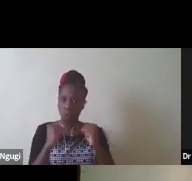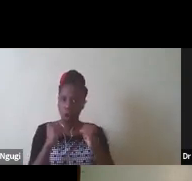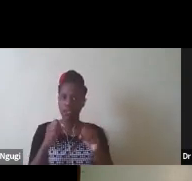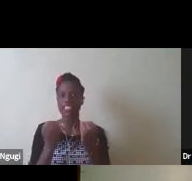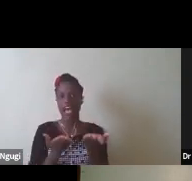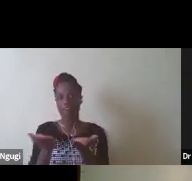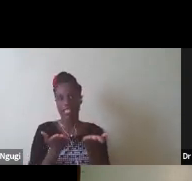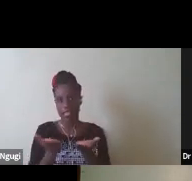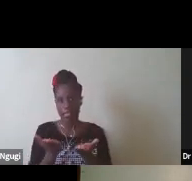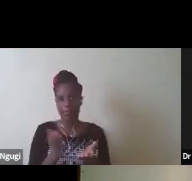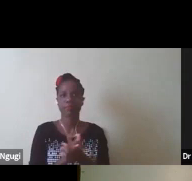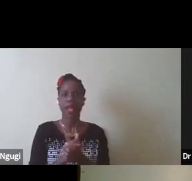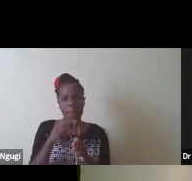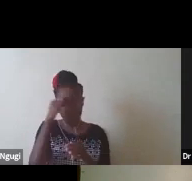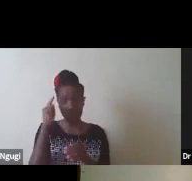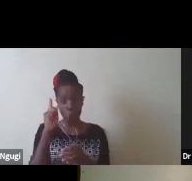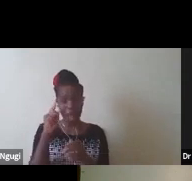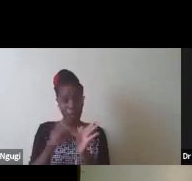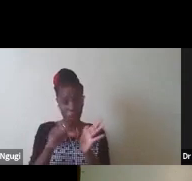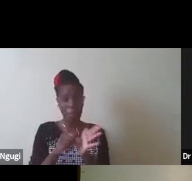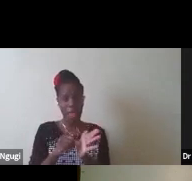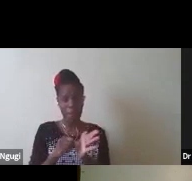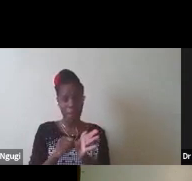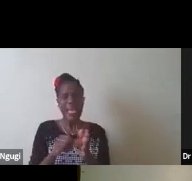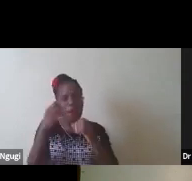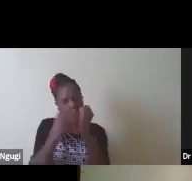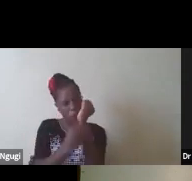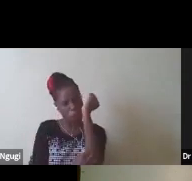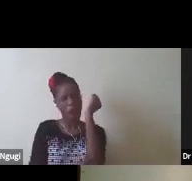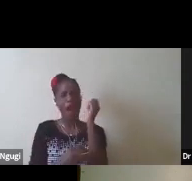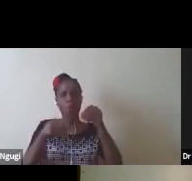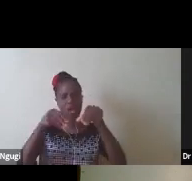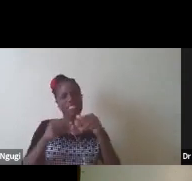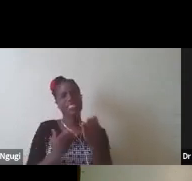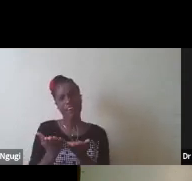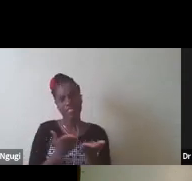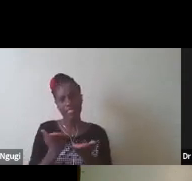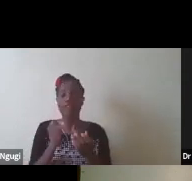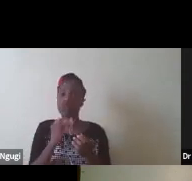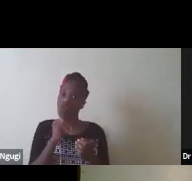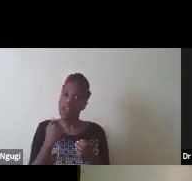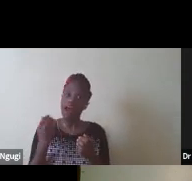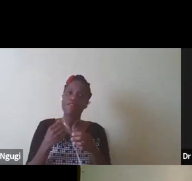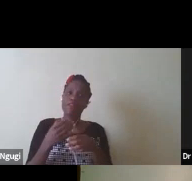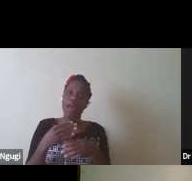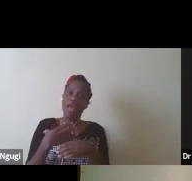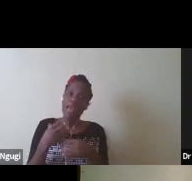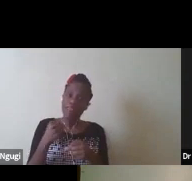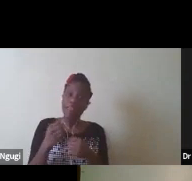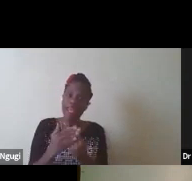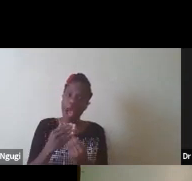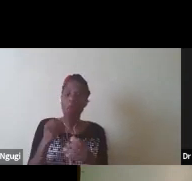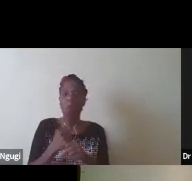services, because one of the problems is the poor quality of services. If you don't have enough healthcare workers, or healthcare workers are